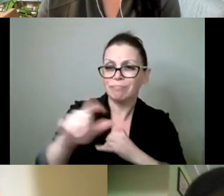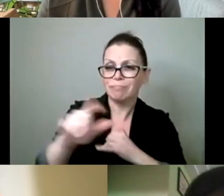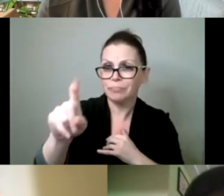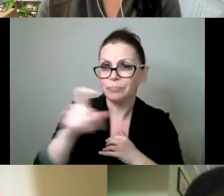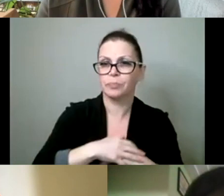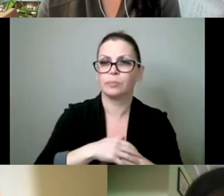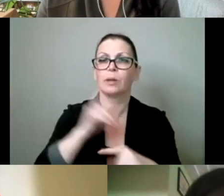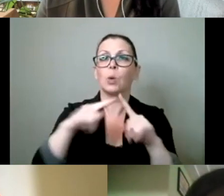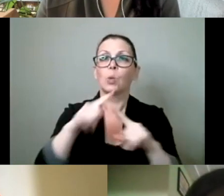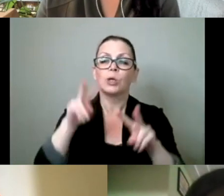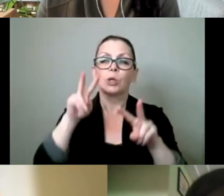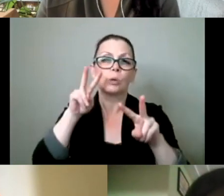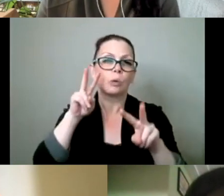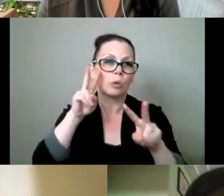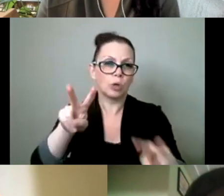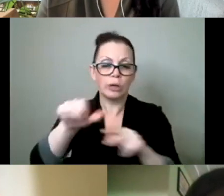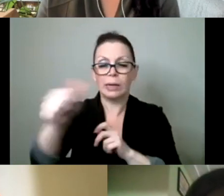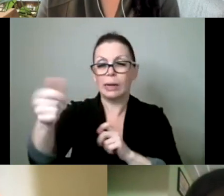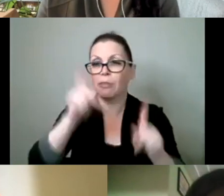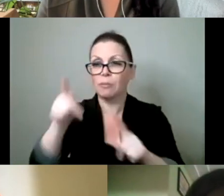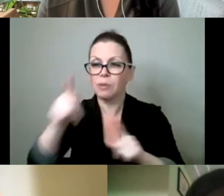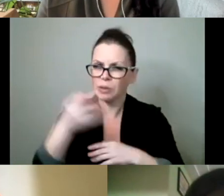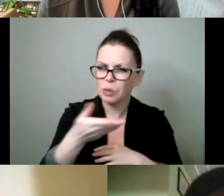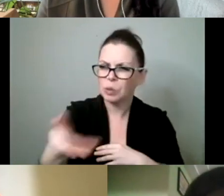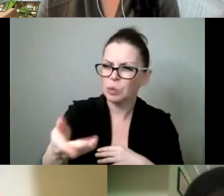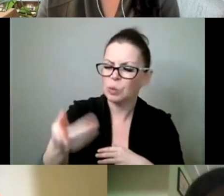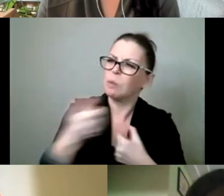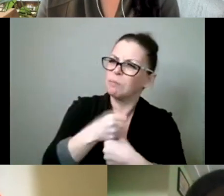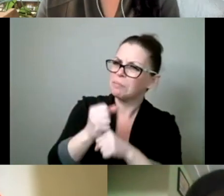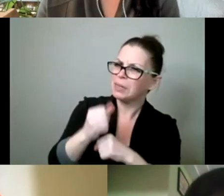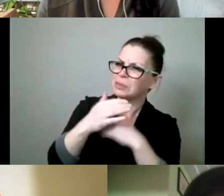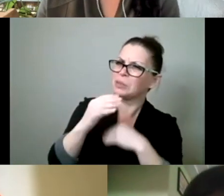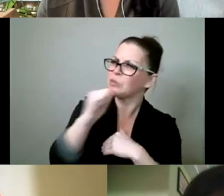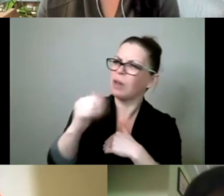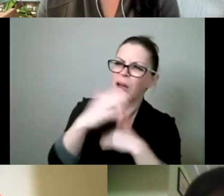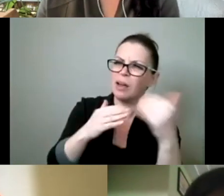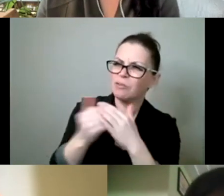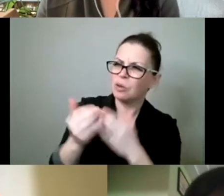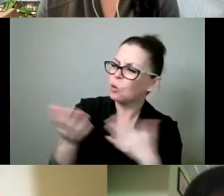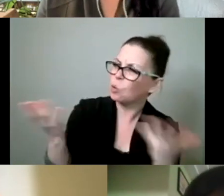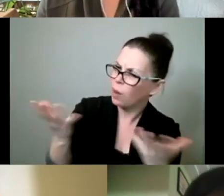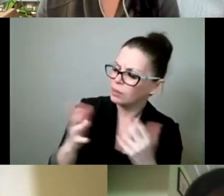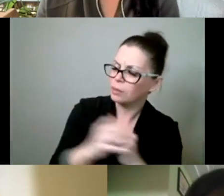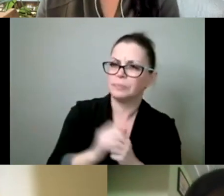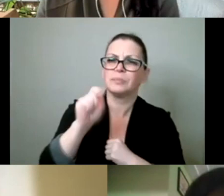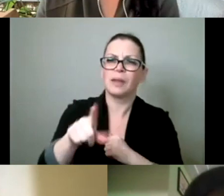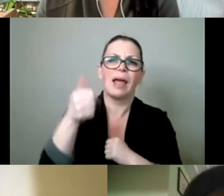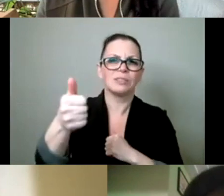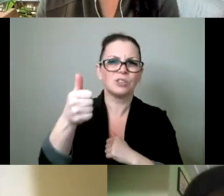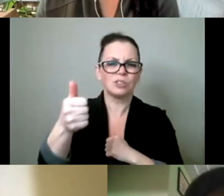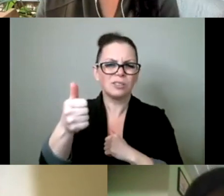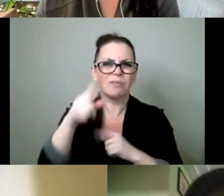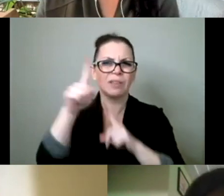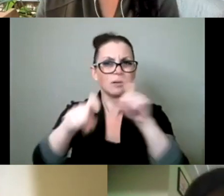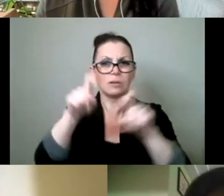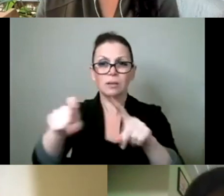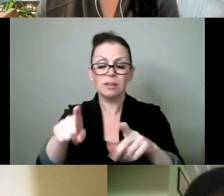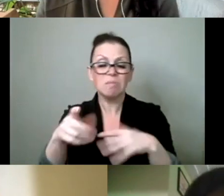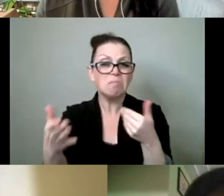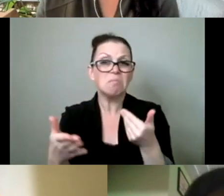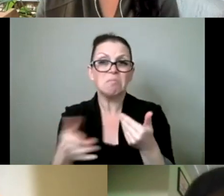hiring, what makes you uncomfortable about that person? Mm-hmm. Ask yourself these questions. It's not an easy question to ask